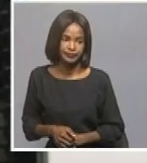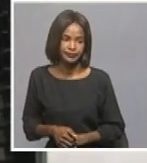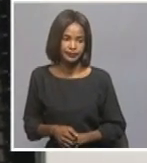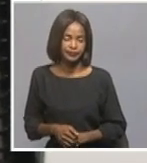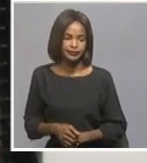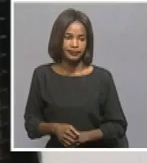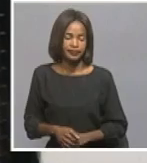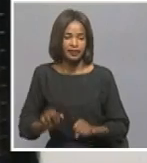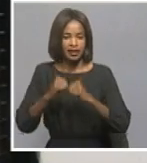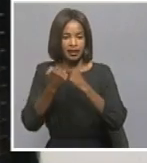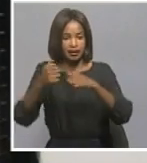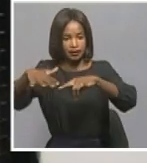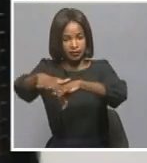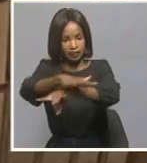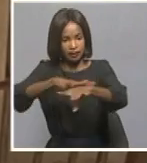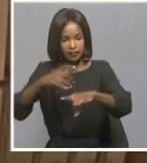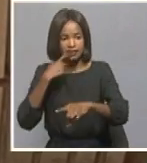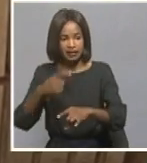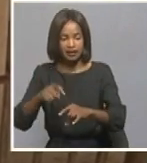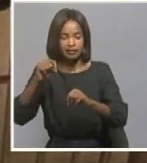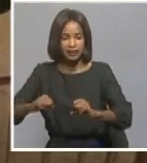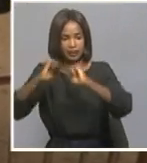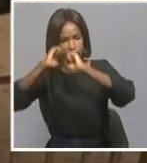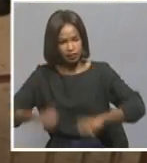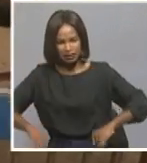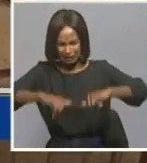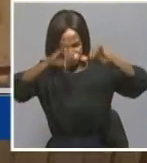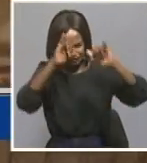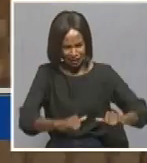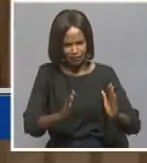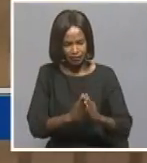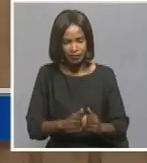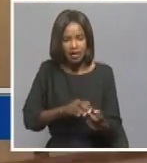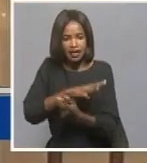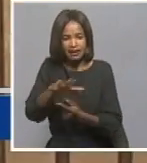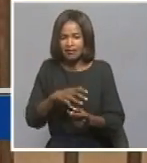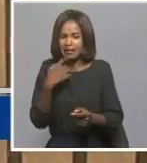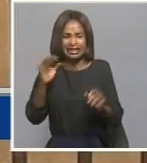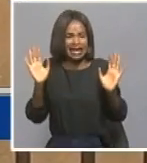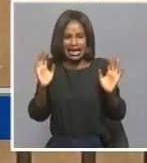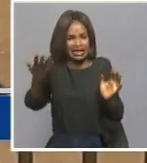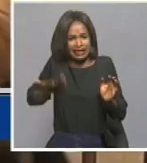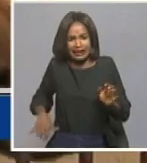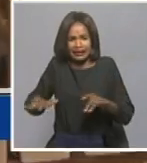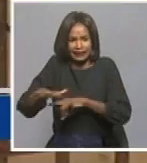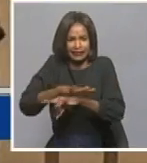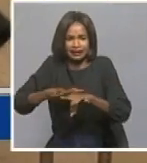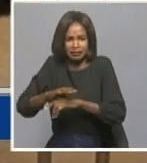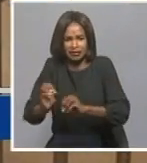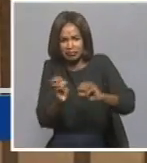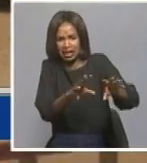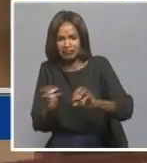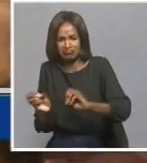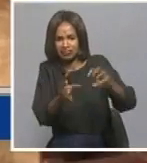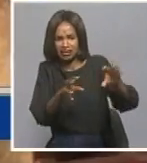The SPCA says since the lockdown was declared, 10 pet owners have thus far surrendered their animals to them,